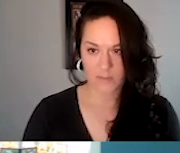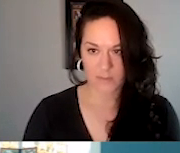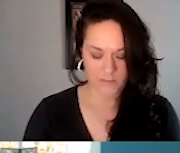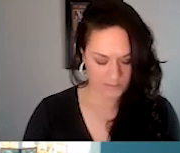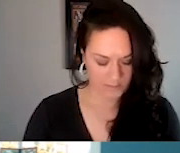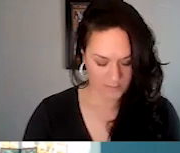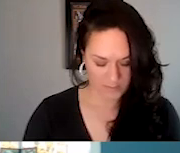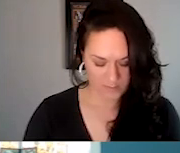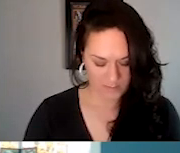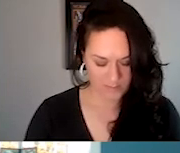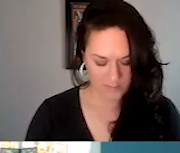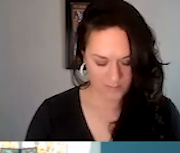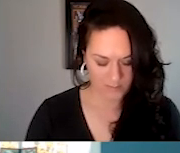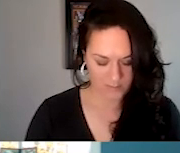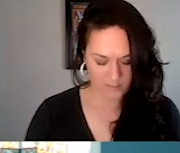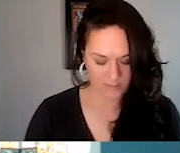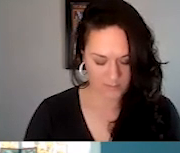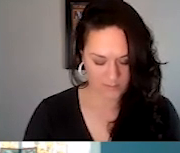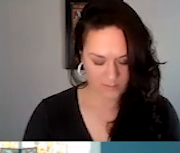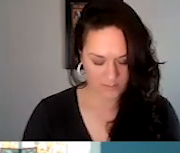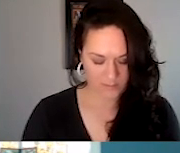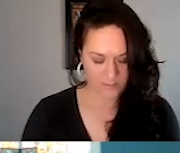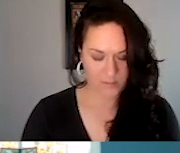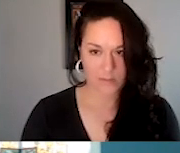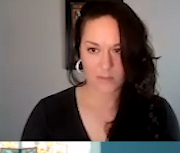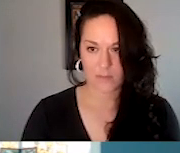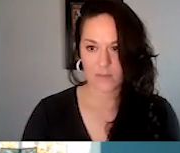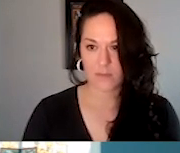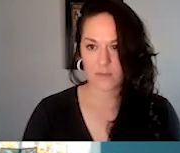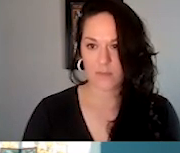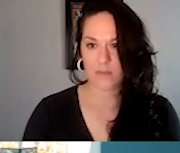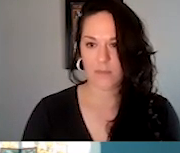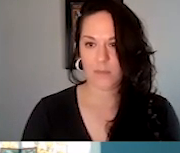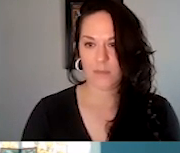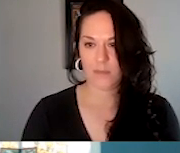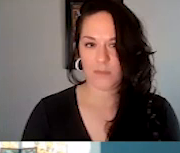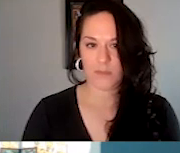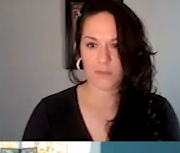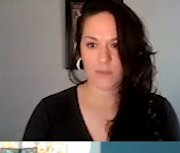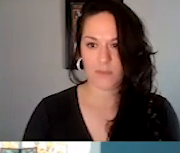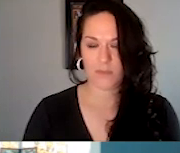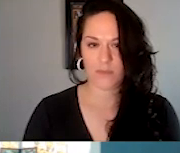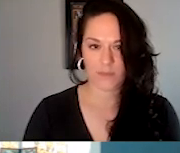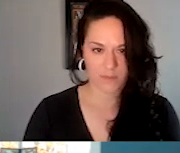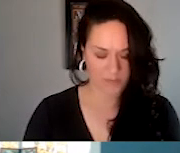other information that they had collected from working in their community. Next slide, please.